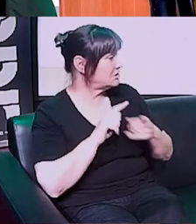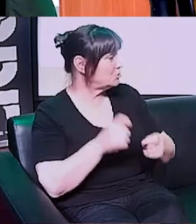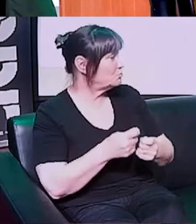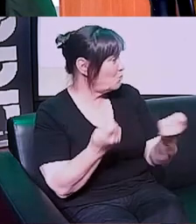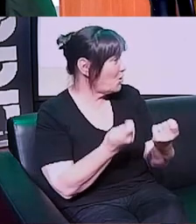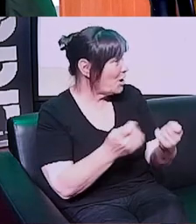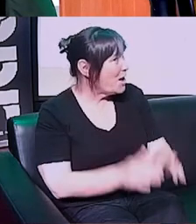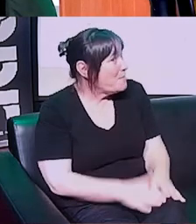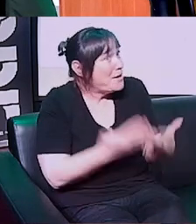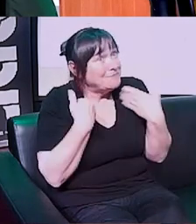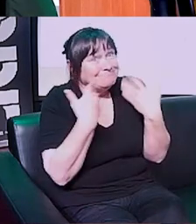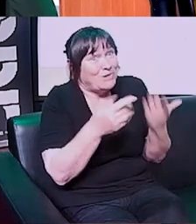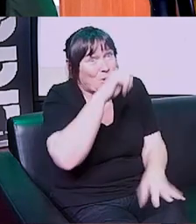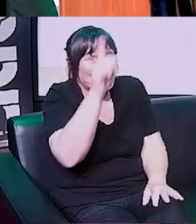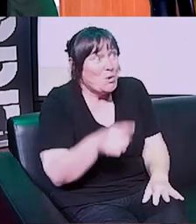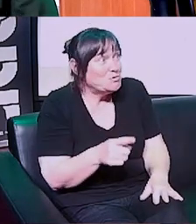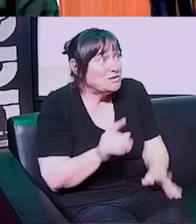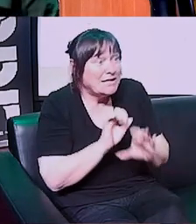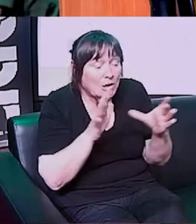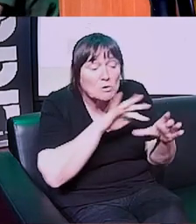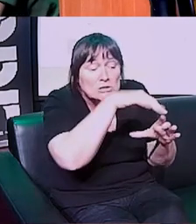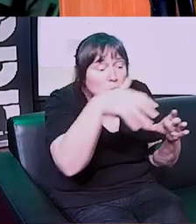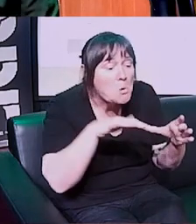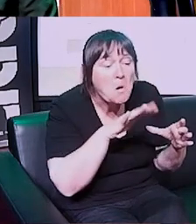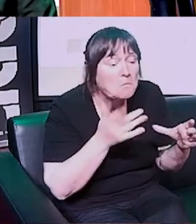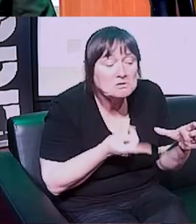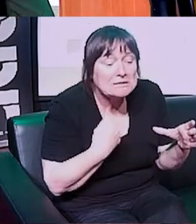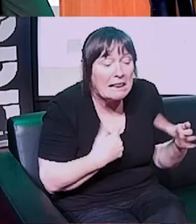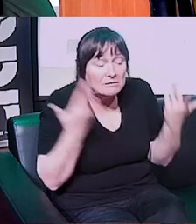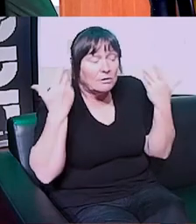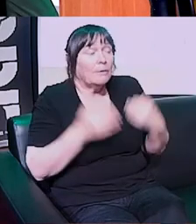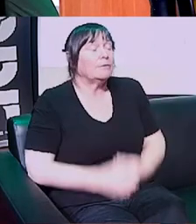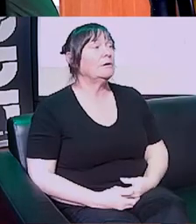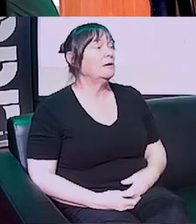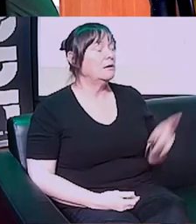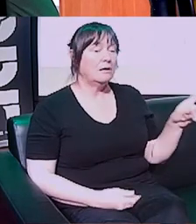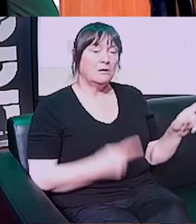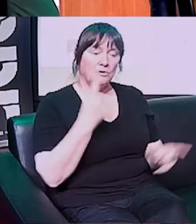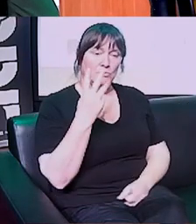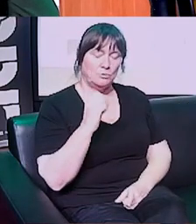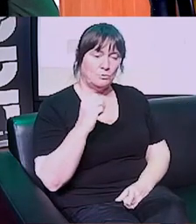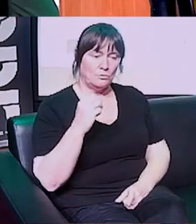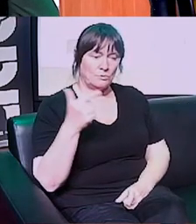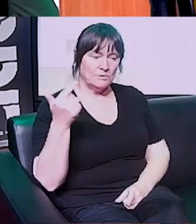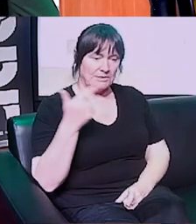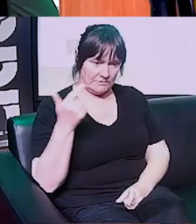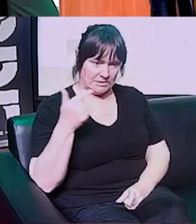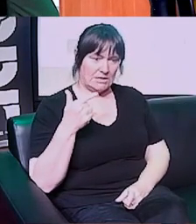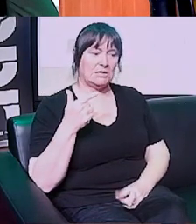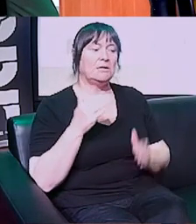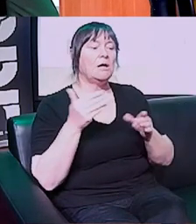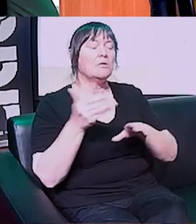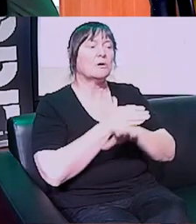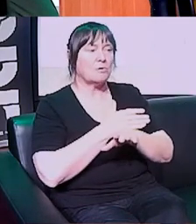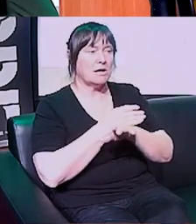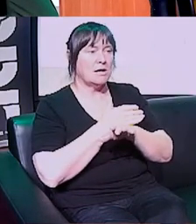out and see where the numbers fall. Very quickly, if you could, just in 2017, the Green Party were pushing for passenger trains through the gorge,